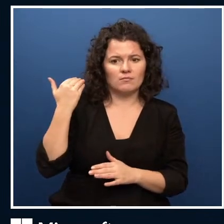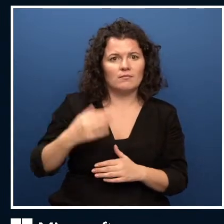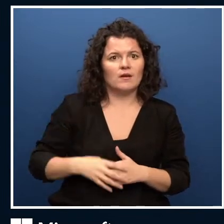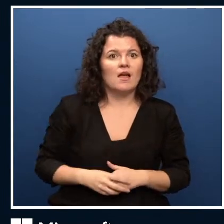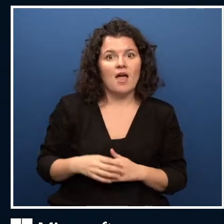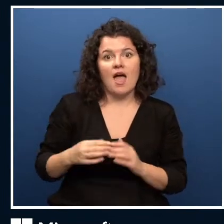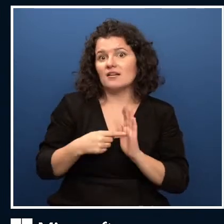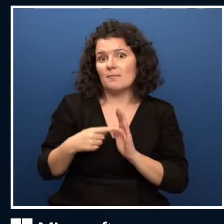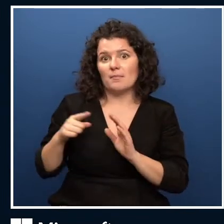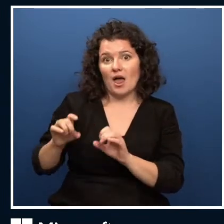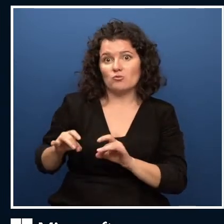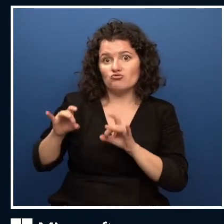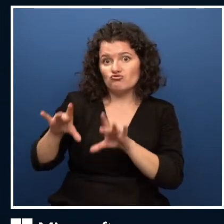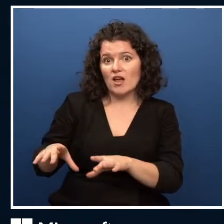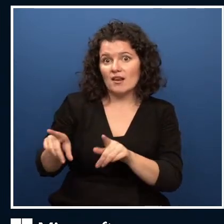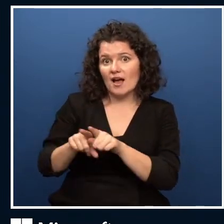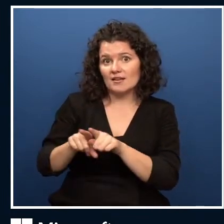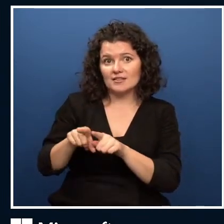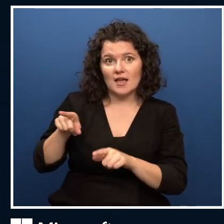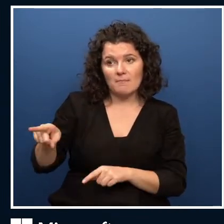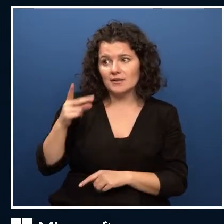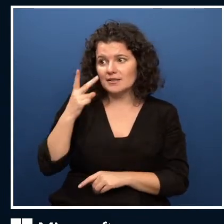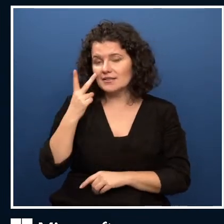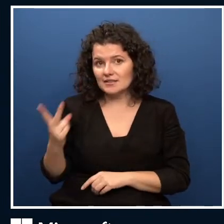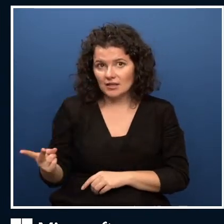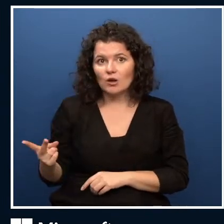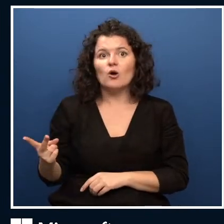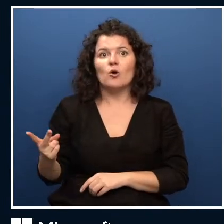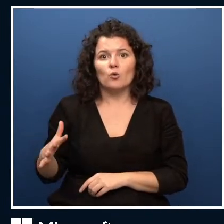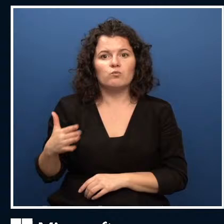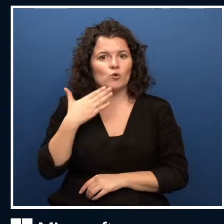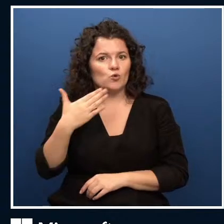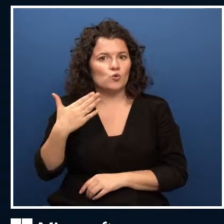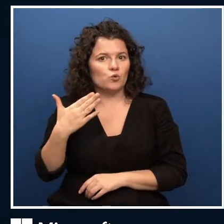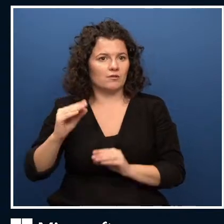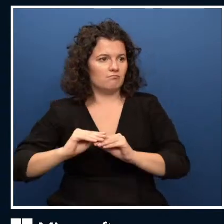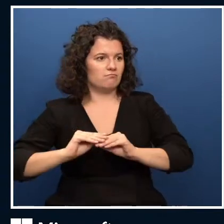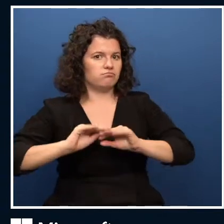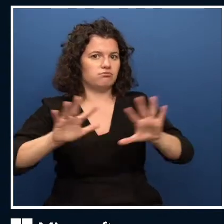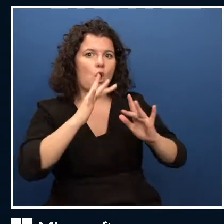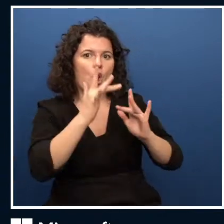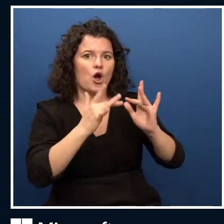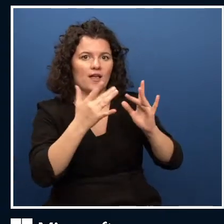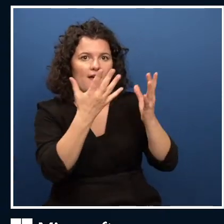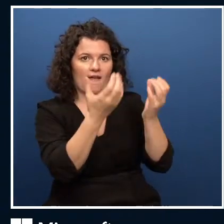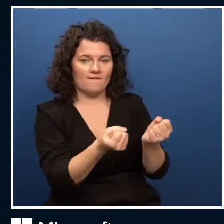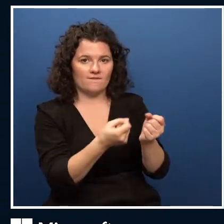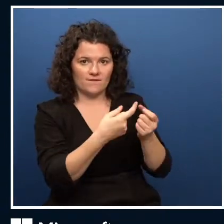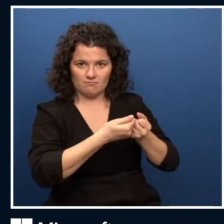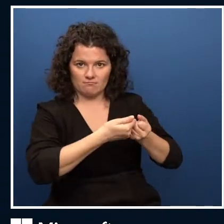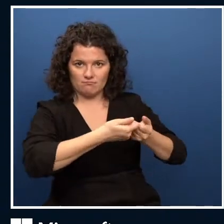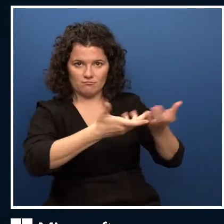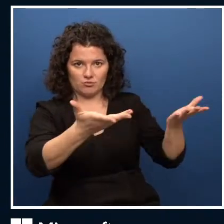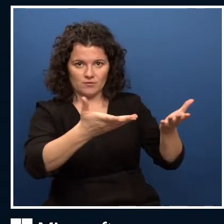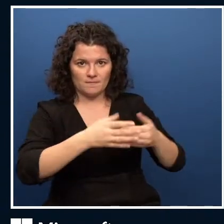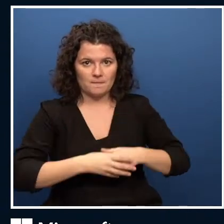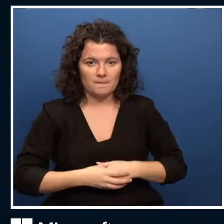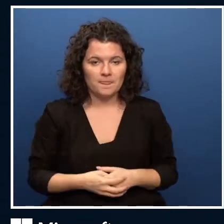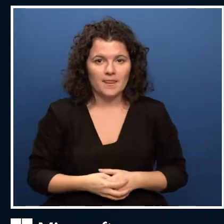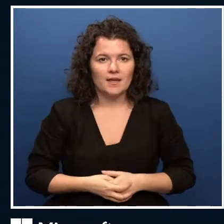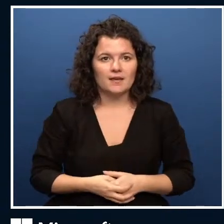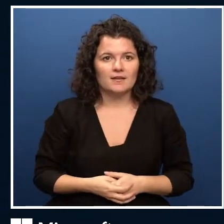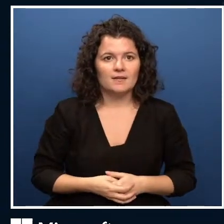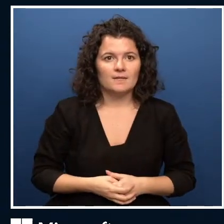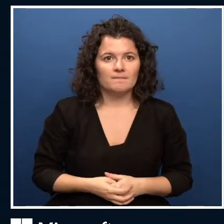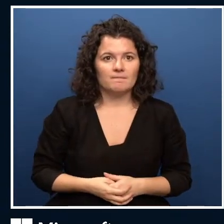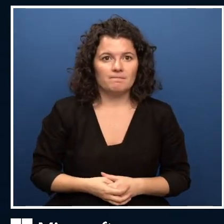But it is good that it is available online. The second point is a bit of a contrarian advice to somebody who wants to come into AI, and a